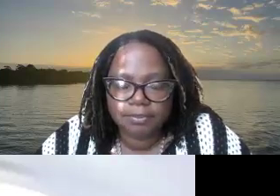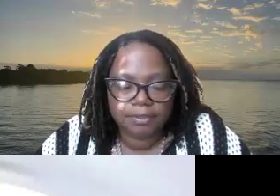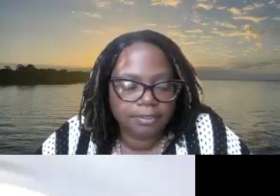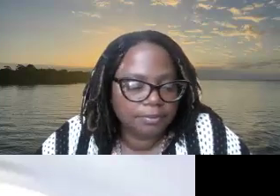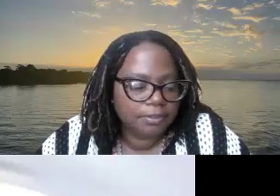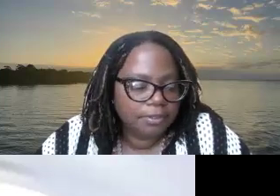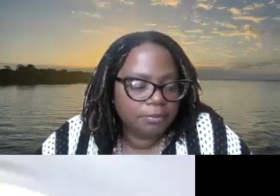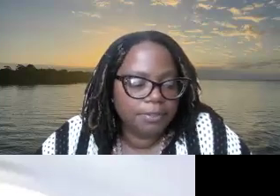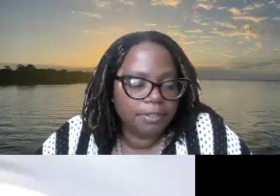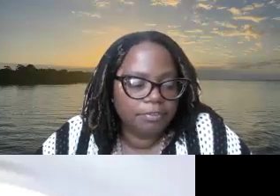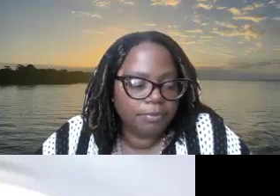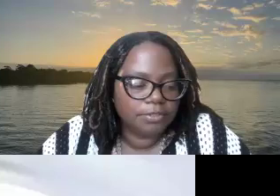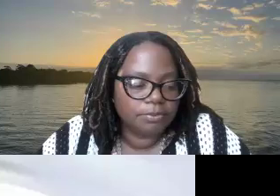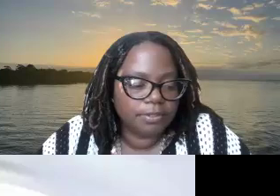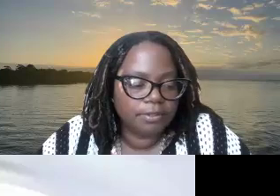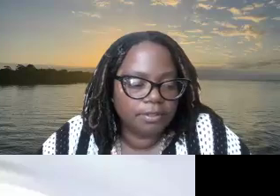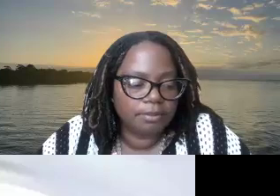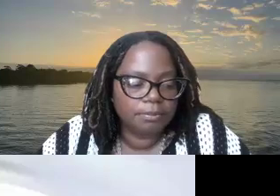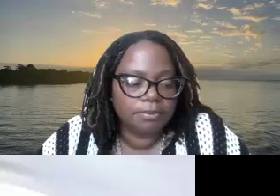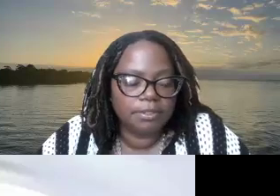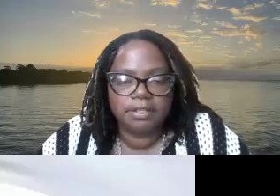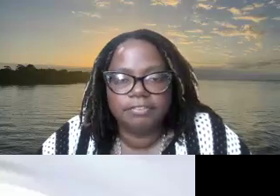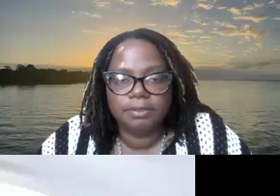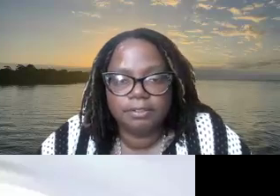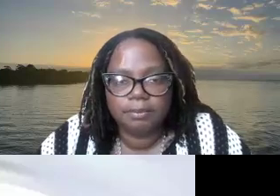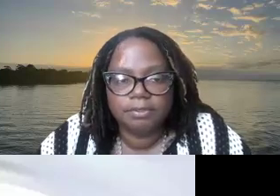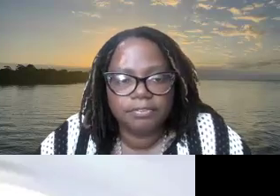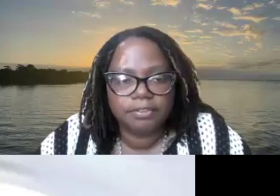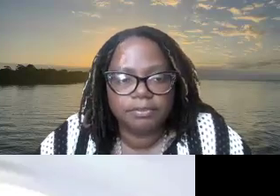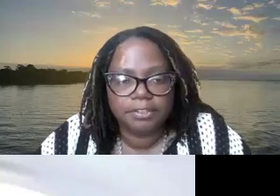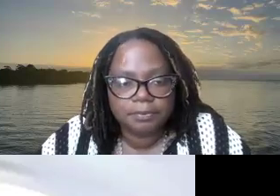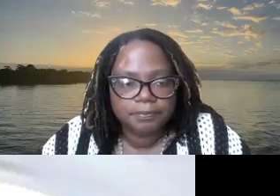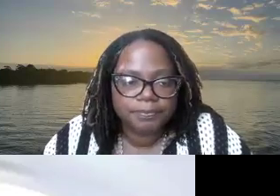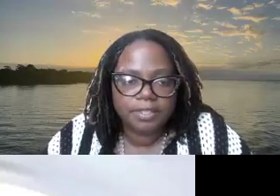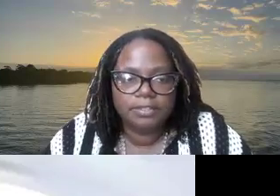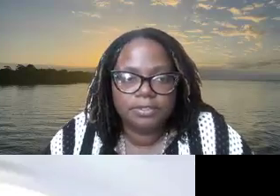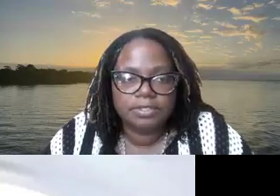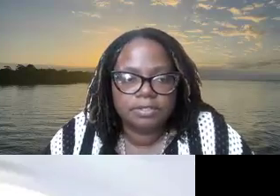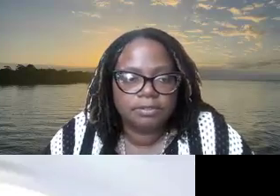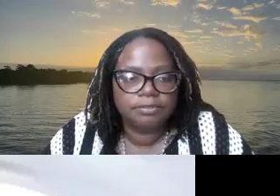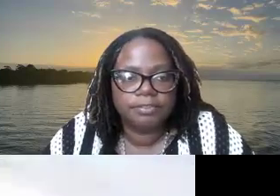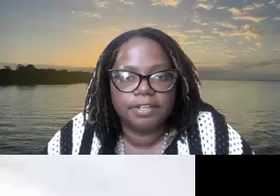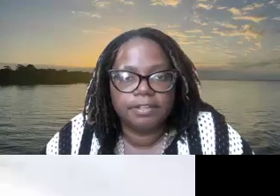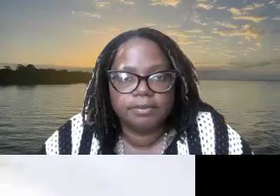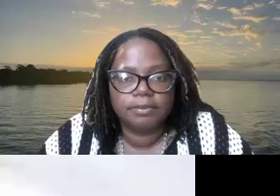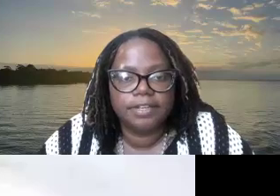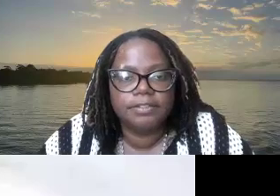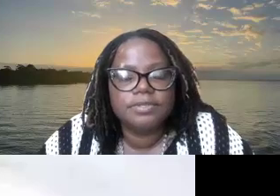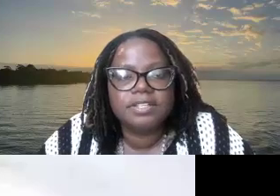co-founder with another woman, and we've worked within immigrant and African-American communities for our career. And you can see our